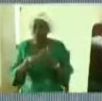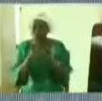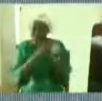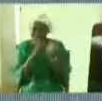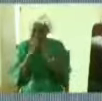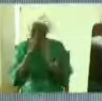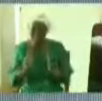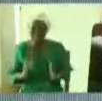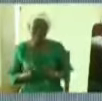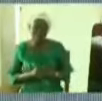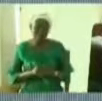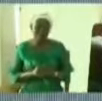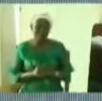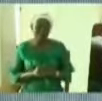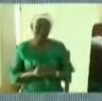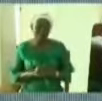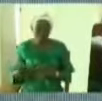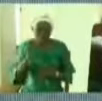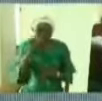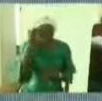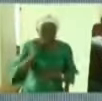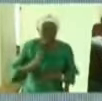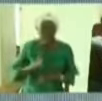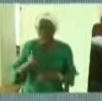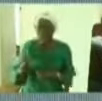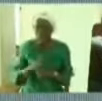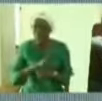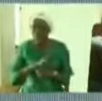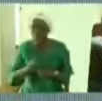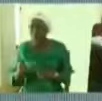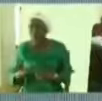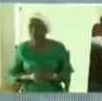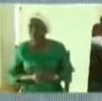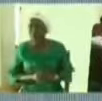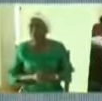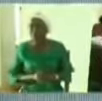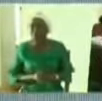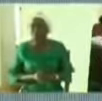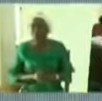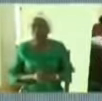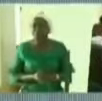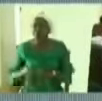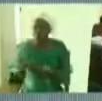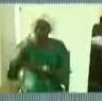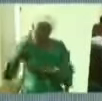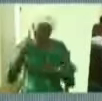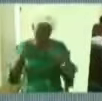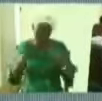If we do our duty, God will heal our land.